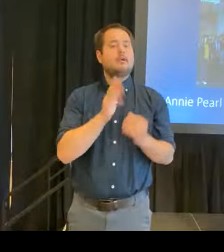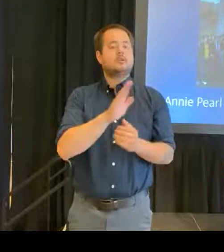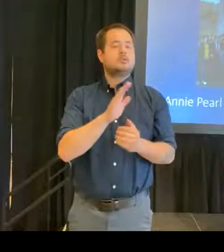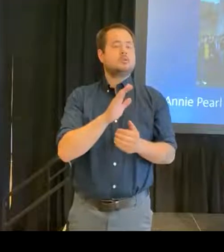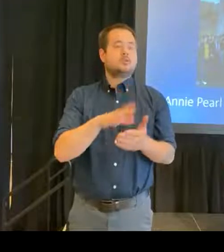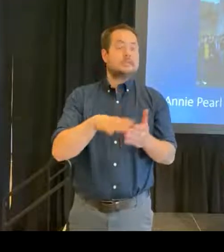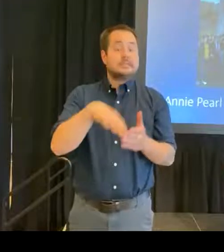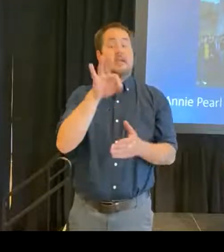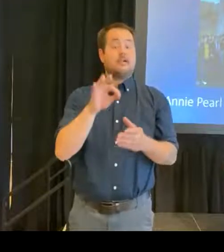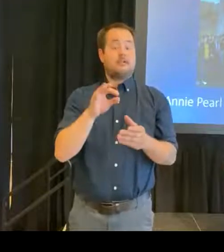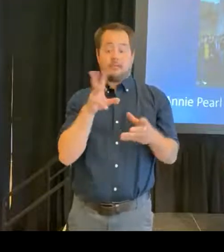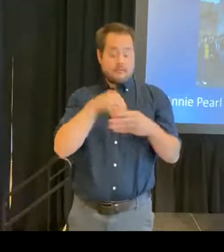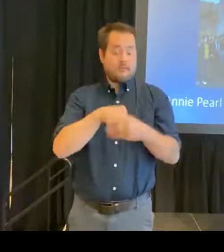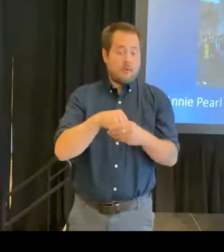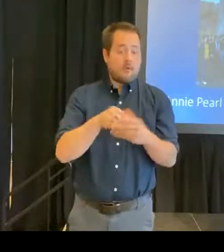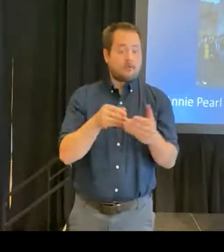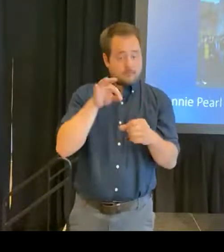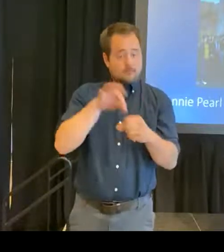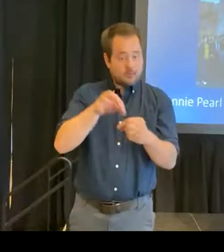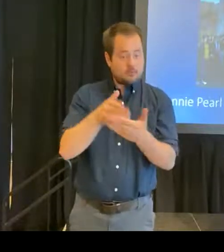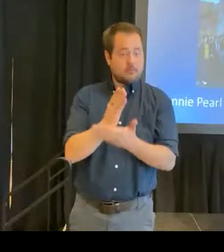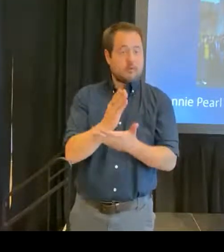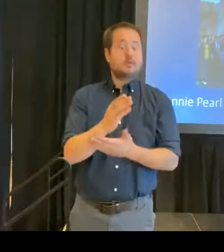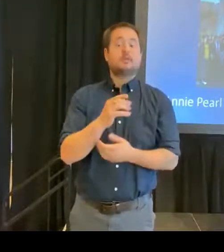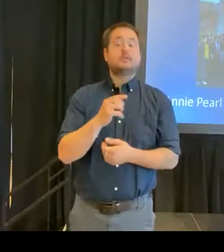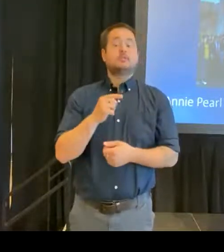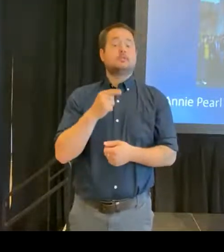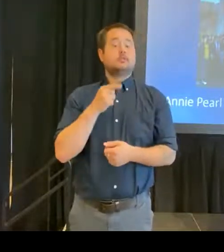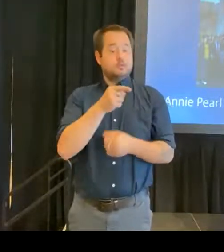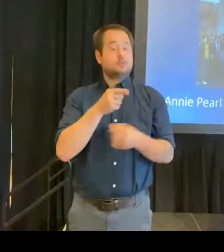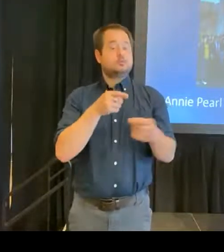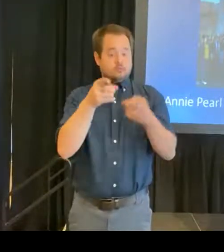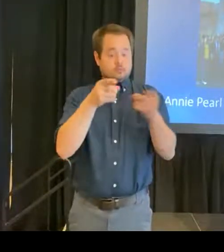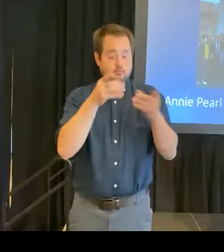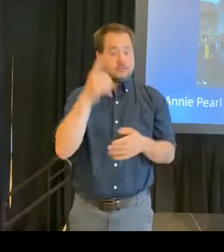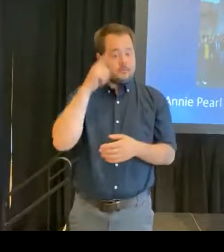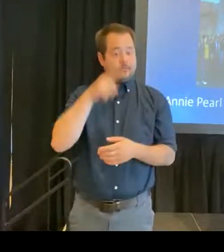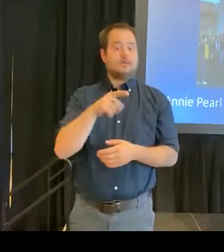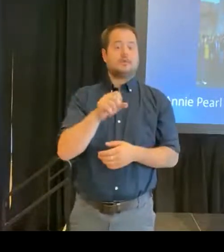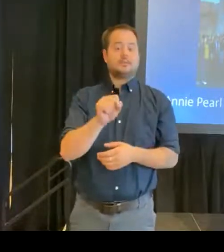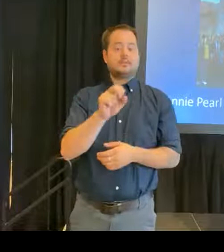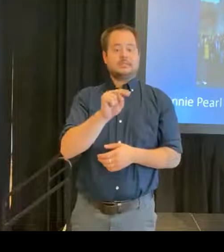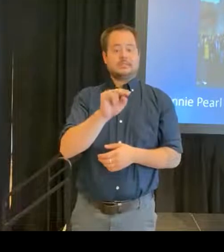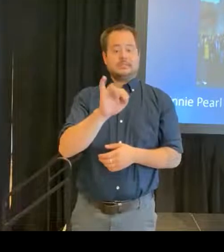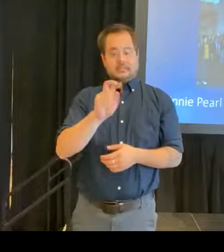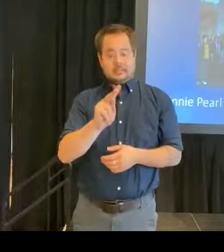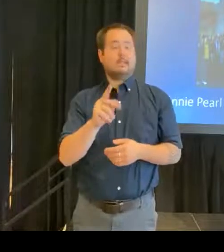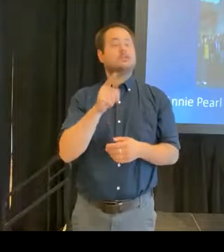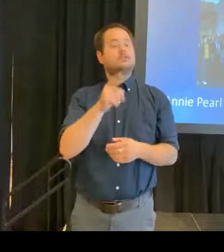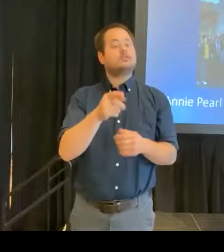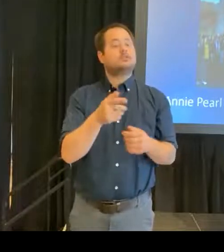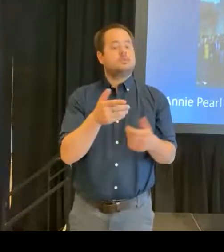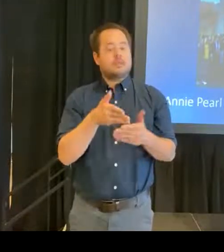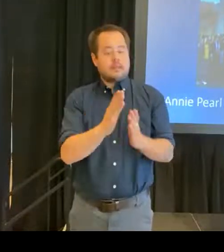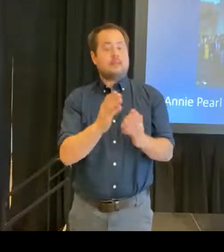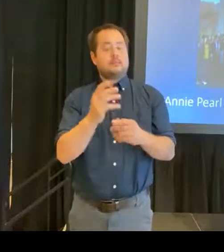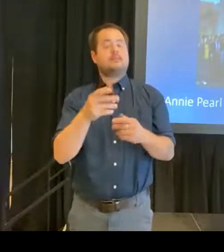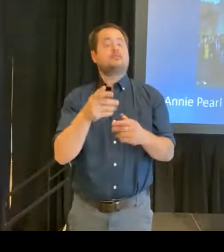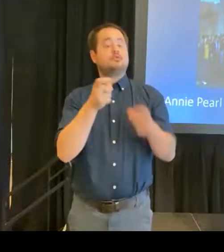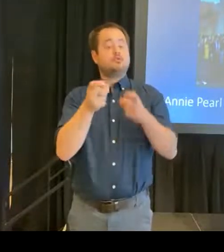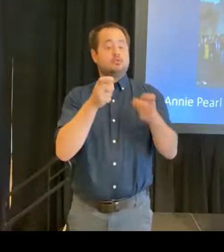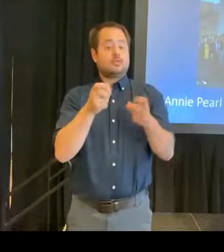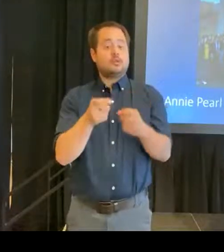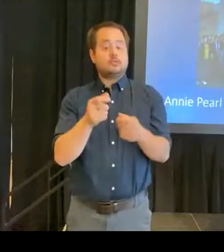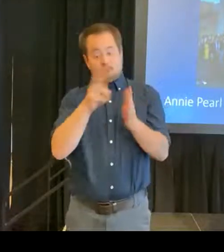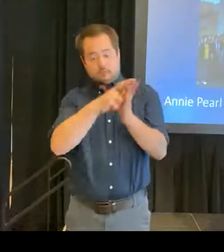rights. You were actually, the project director for SNCC in charge of registering people to vote. Can you talk about a